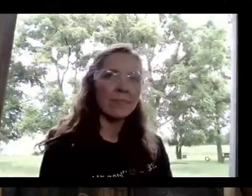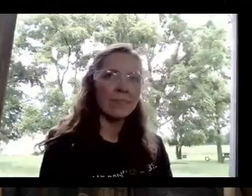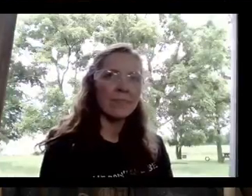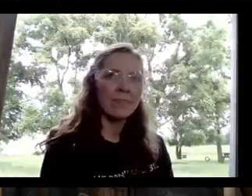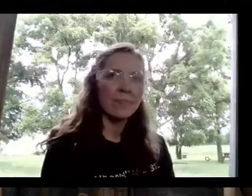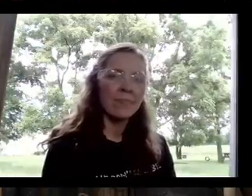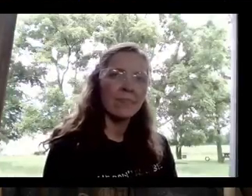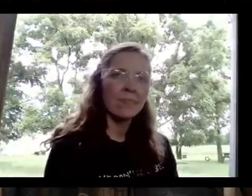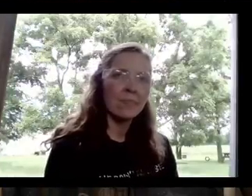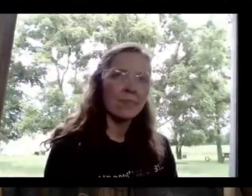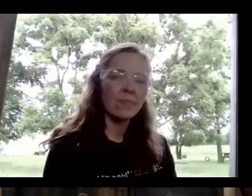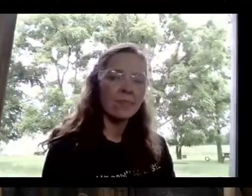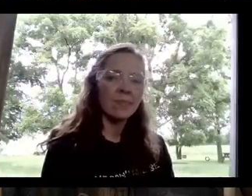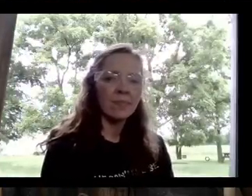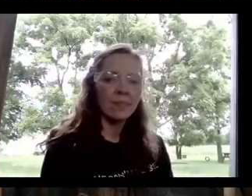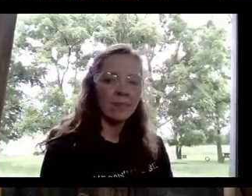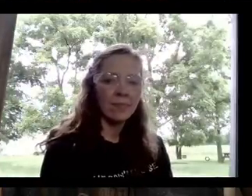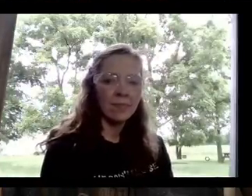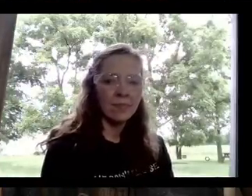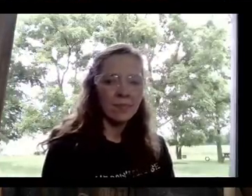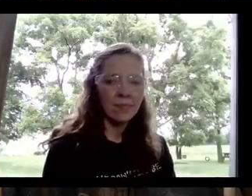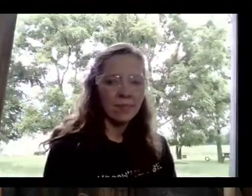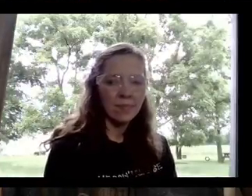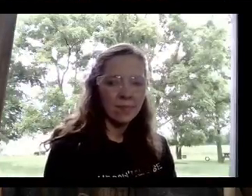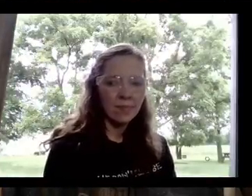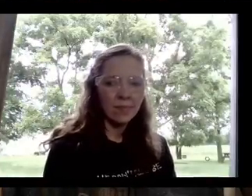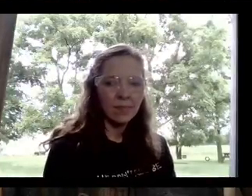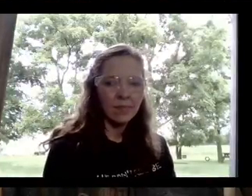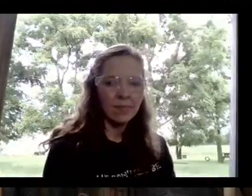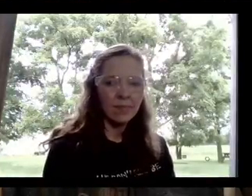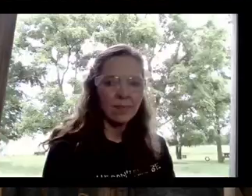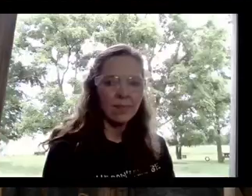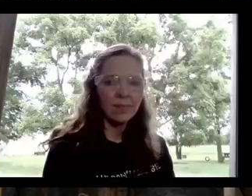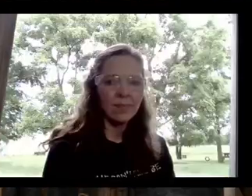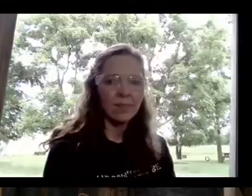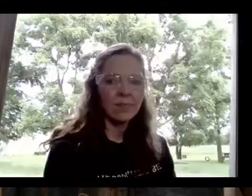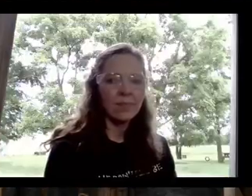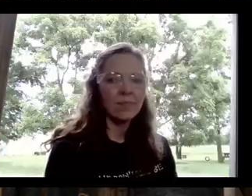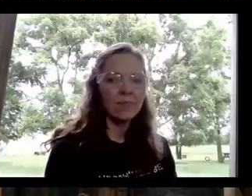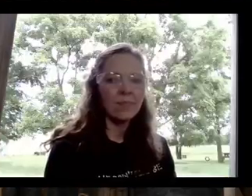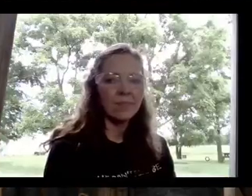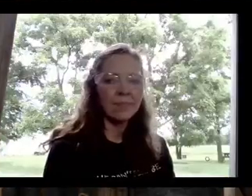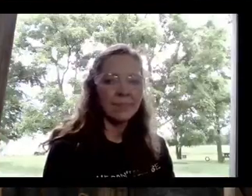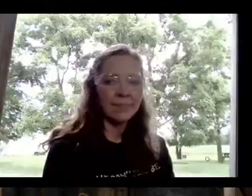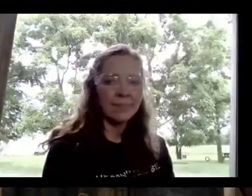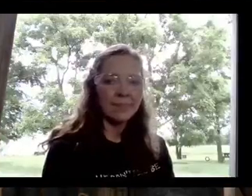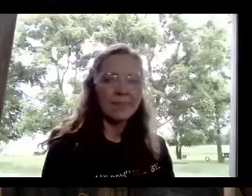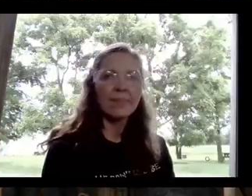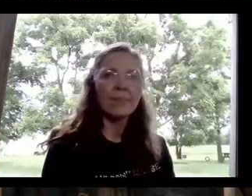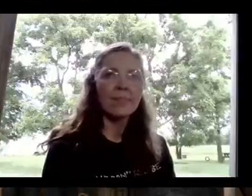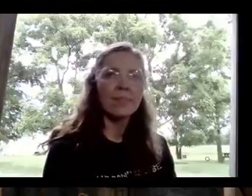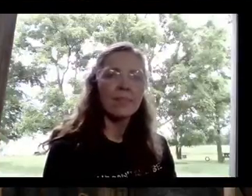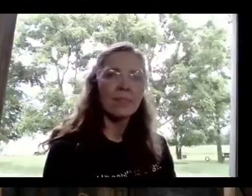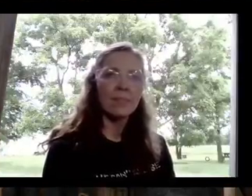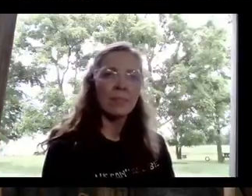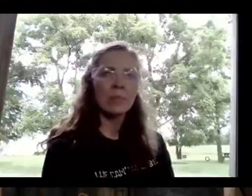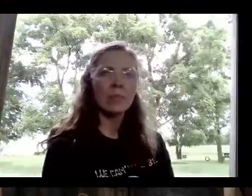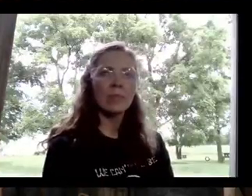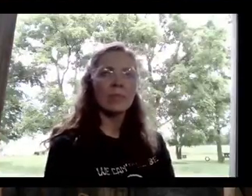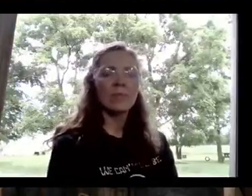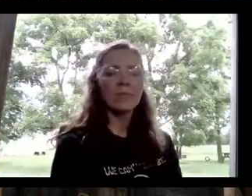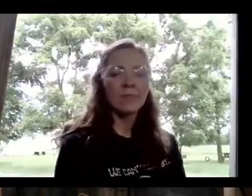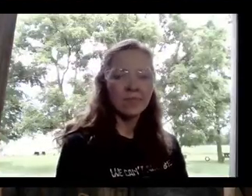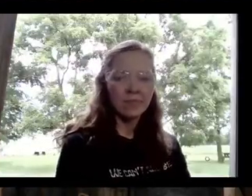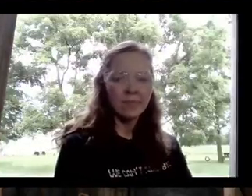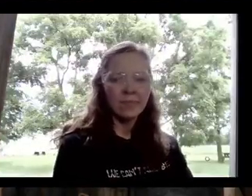where I say, you know, don't let your tool dictate what you do, so to speak. You know, there's not one better than the other. Coal's not better than